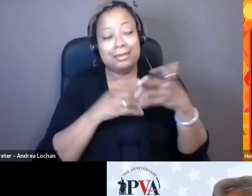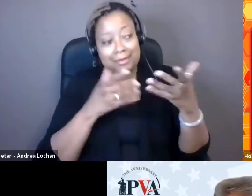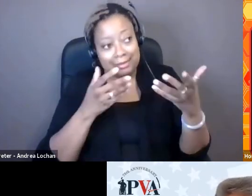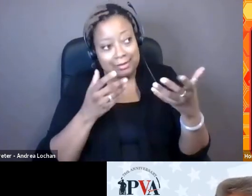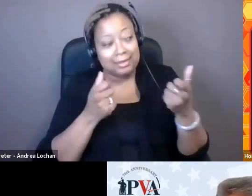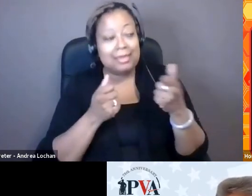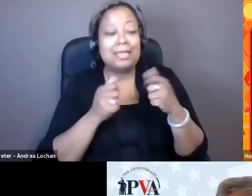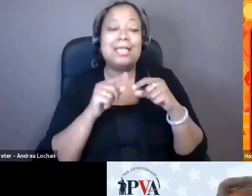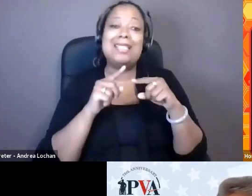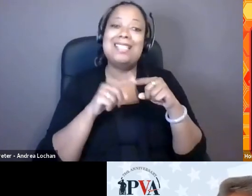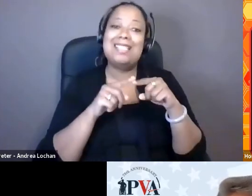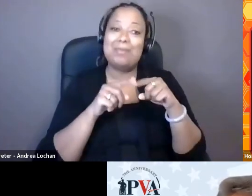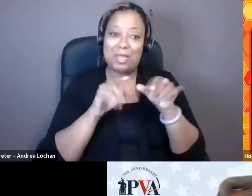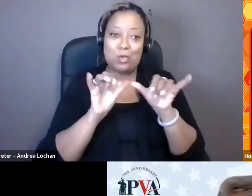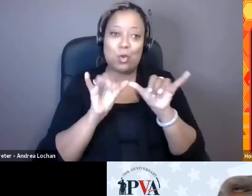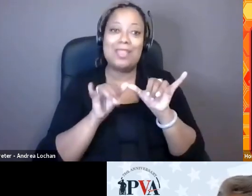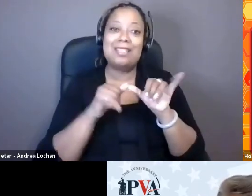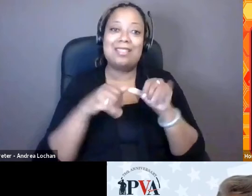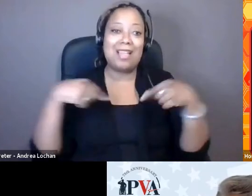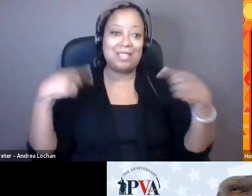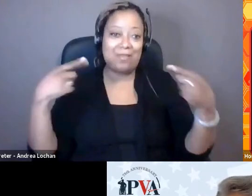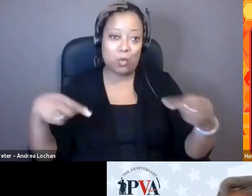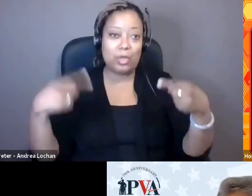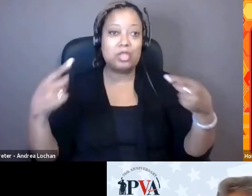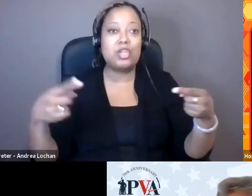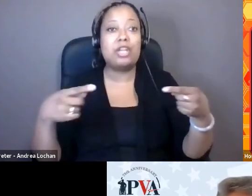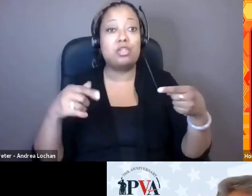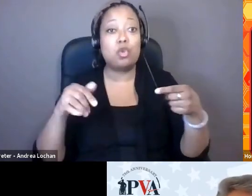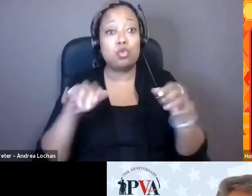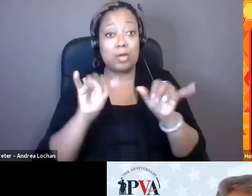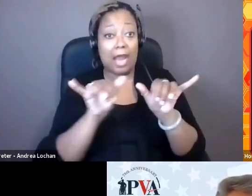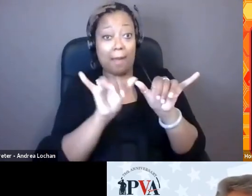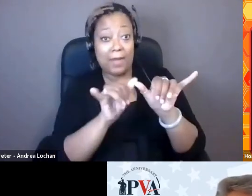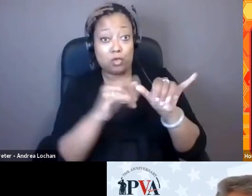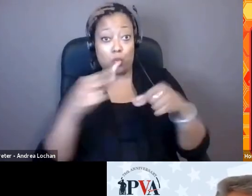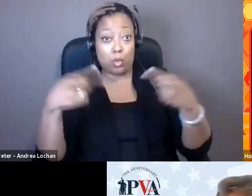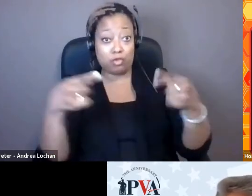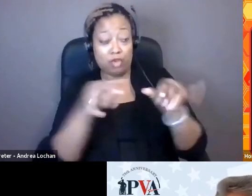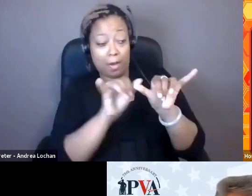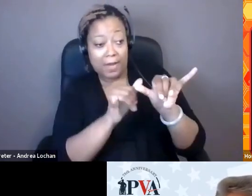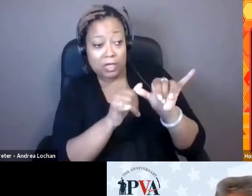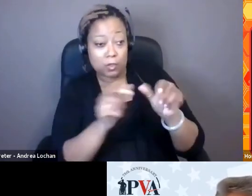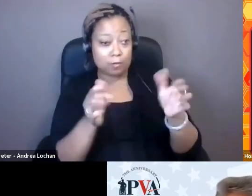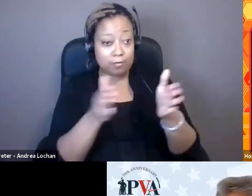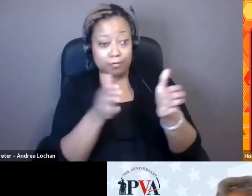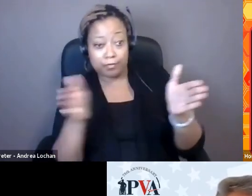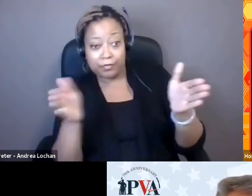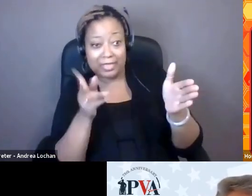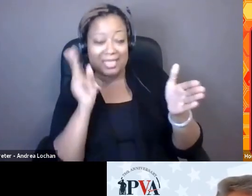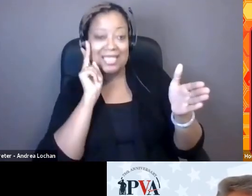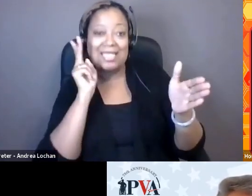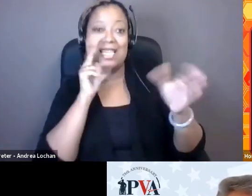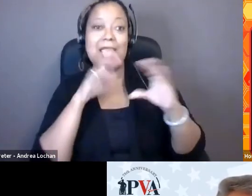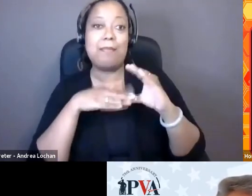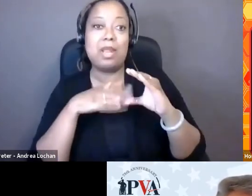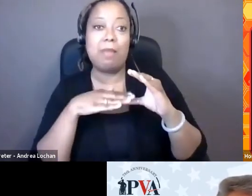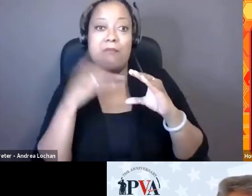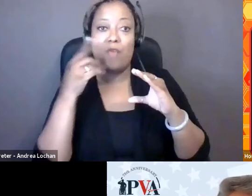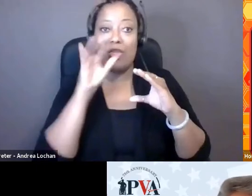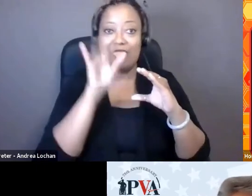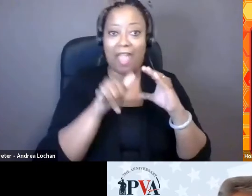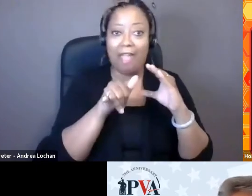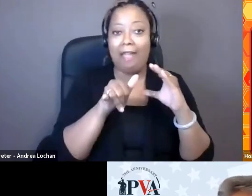on the size of a wheelchair. So you can measure your own wheelchair to determine what your minimum width is for that platform.